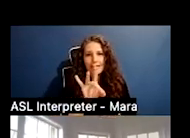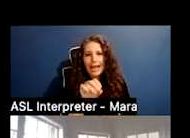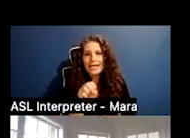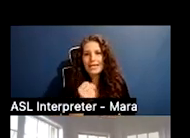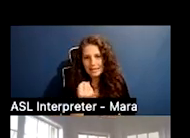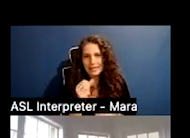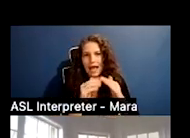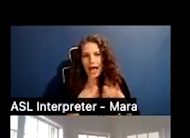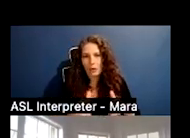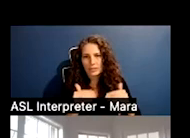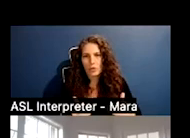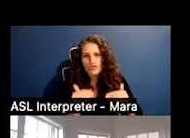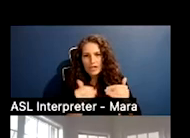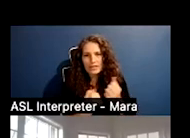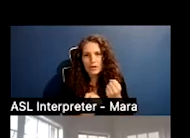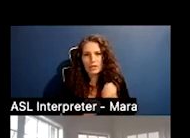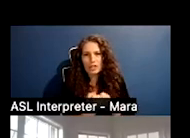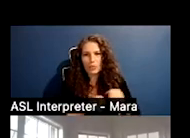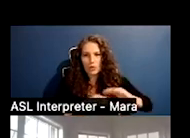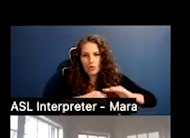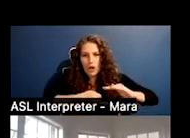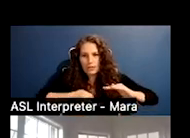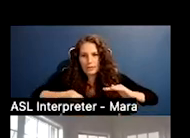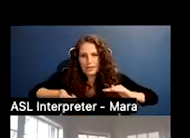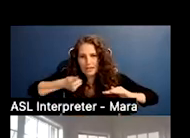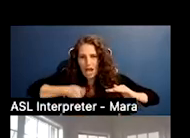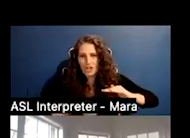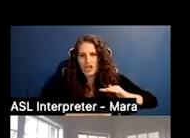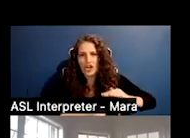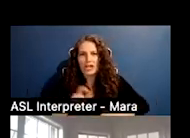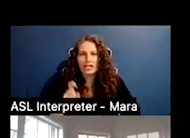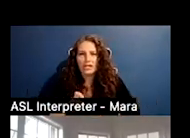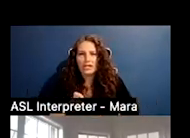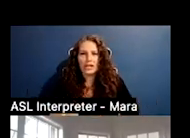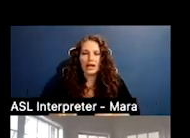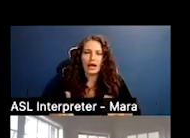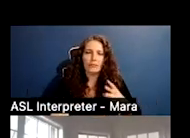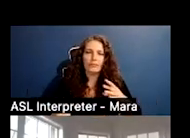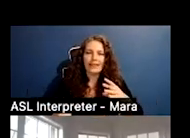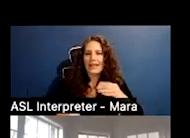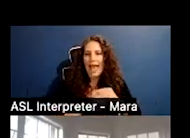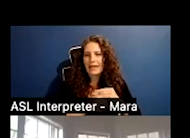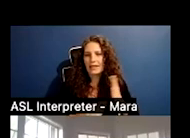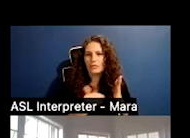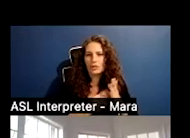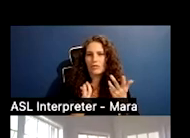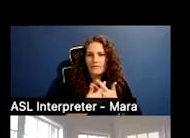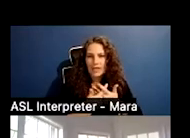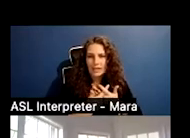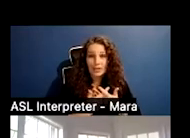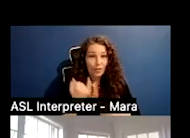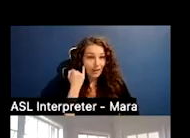that retrofit underneath the house, like Alan was showing you with those foundation plates. Take a look. And if you don't have a house like this, you may